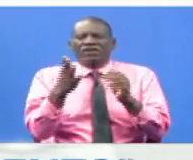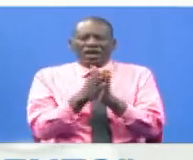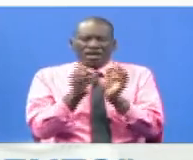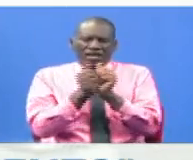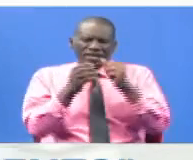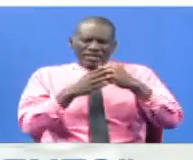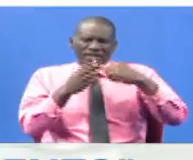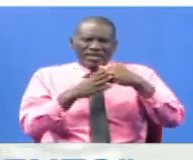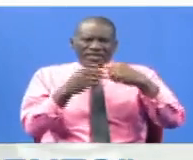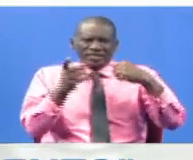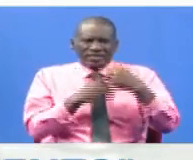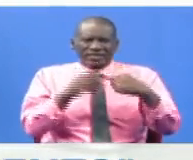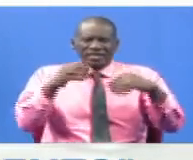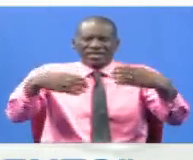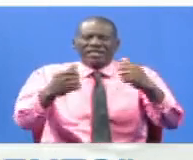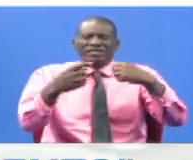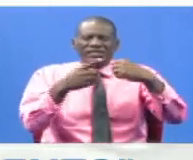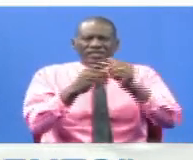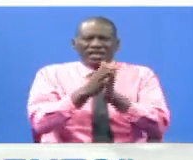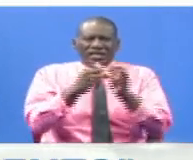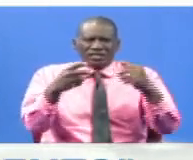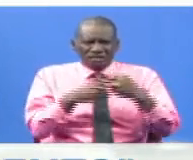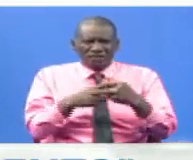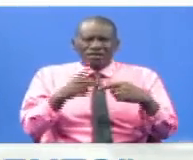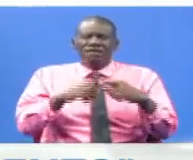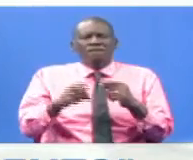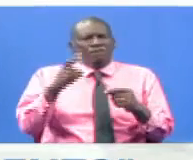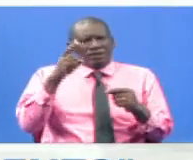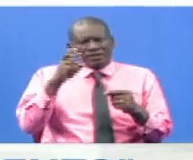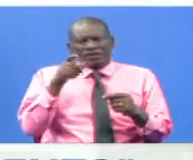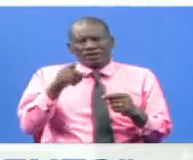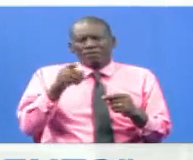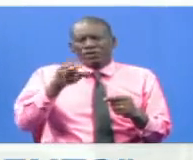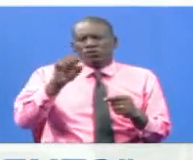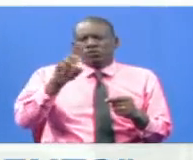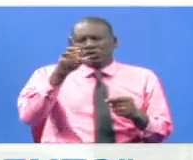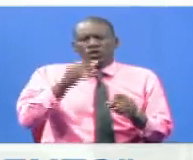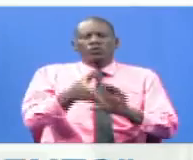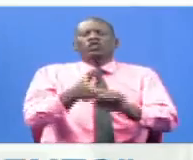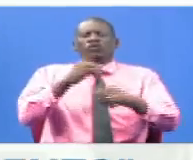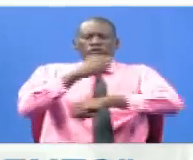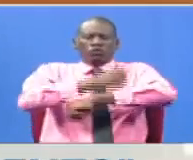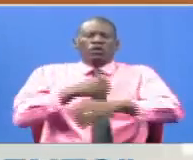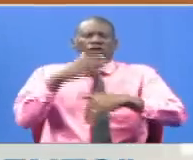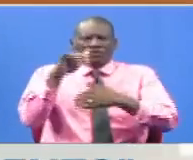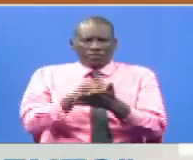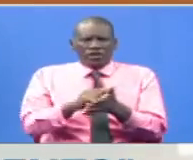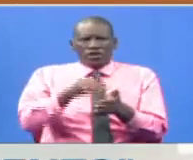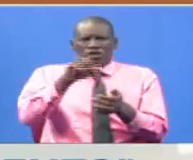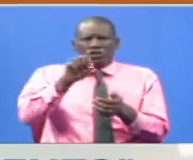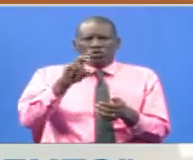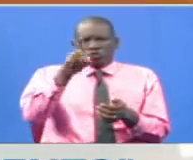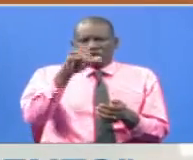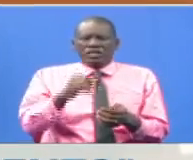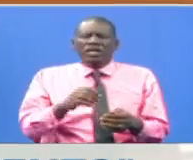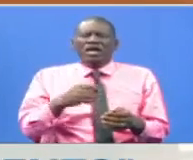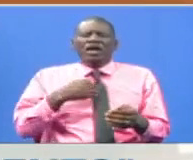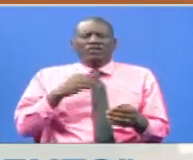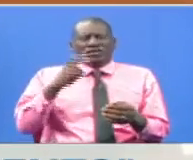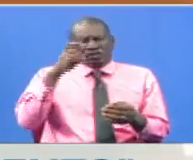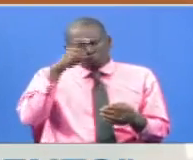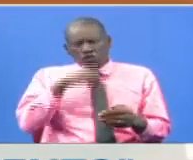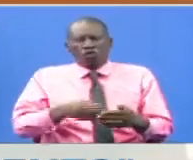in classes 6 and 7, but that the accused quit the school after that. Sudi is accused of presenting fake academic